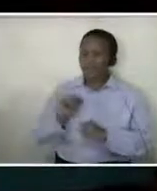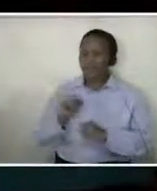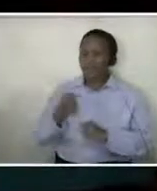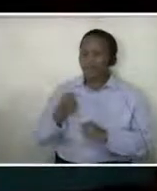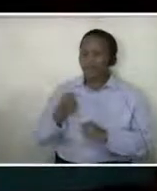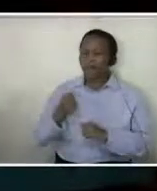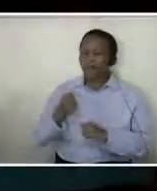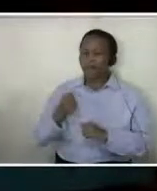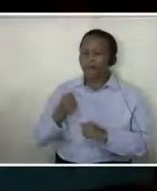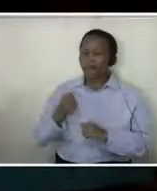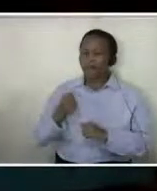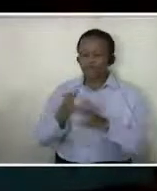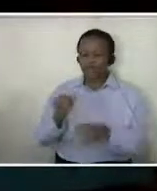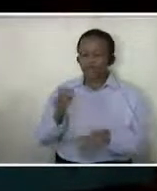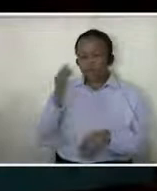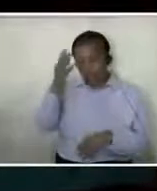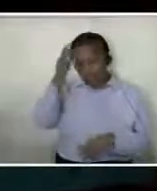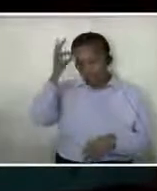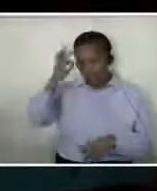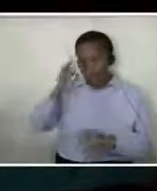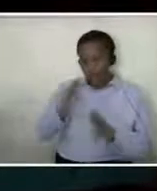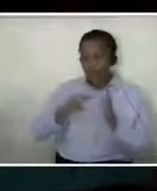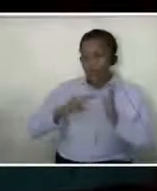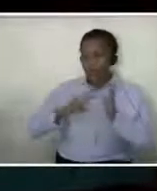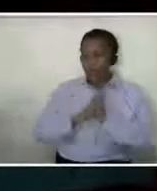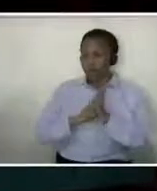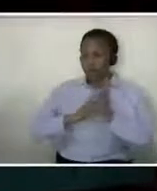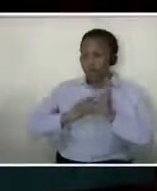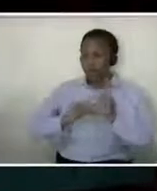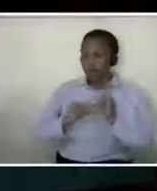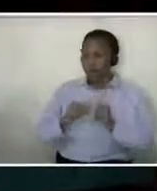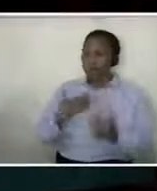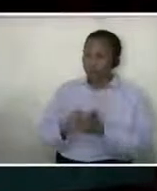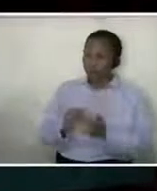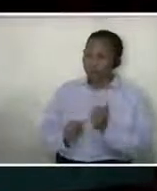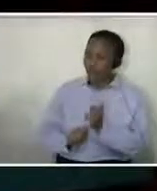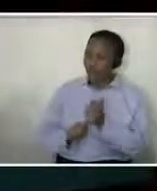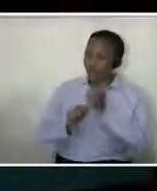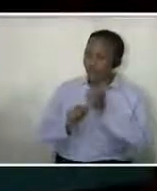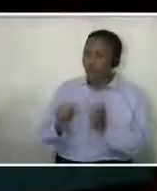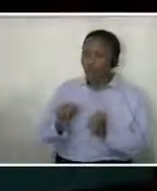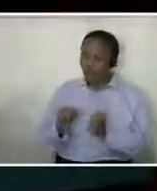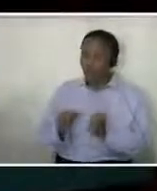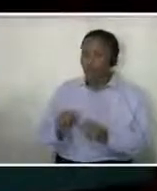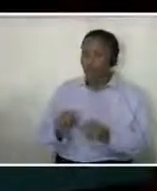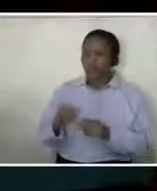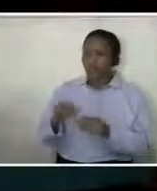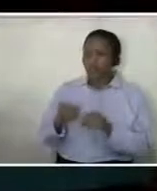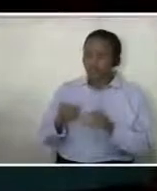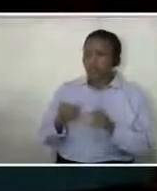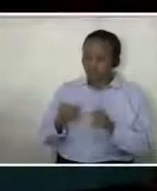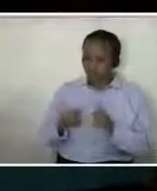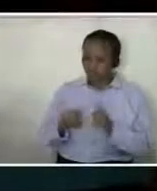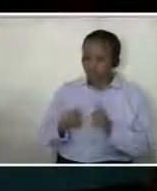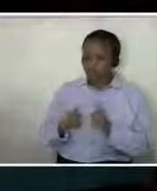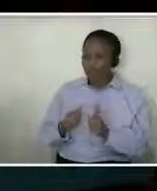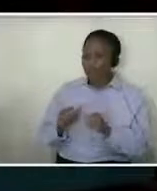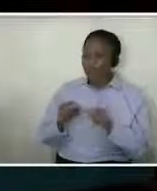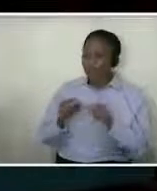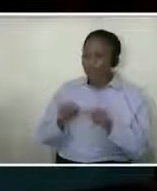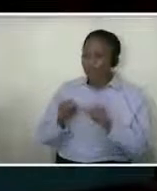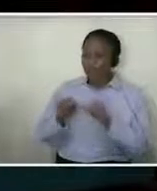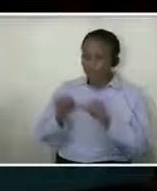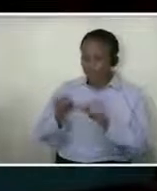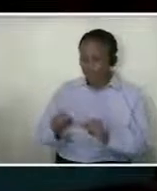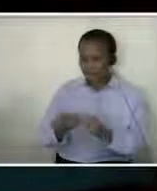Again, the coalition governance model could aid in securing stability. In a country where corruption runs rampant, consequent